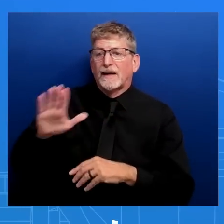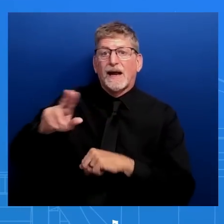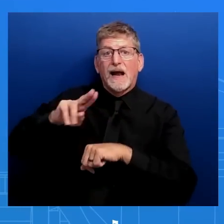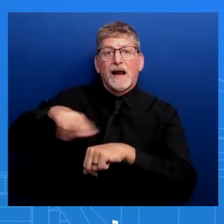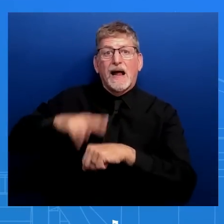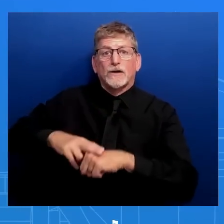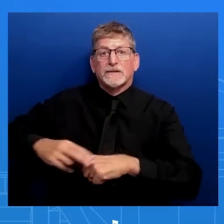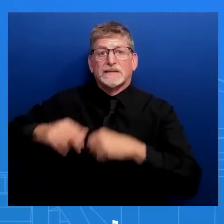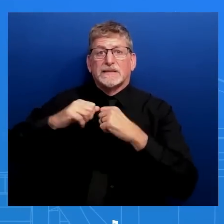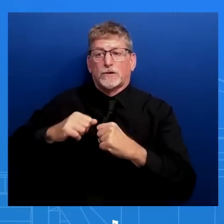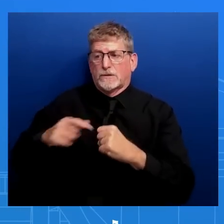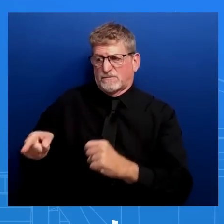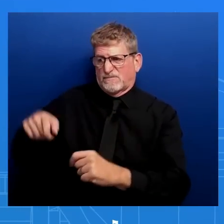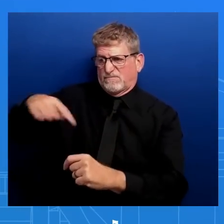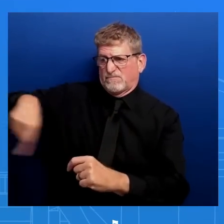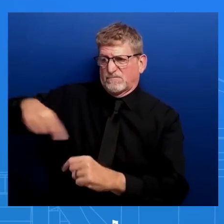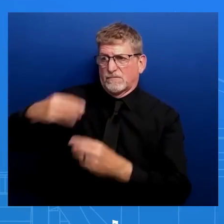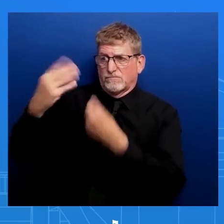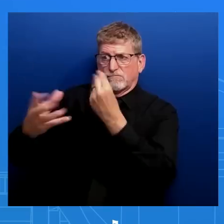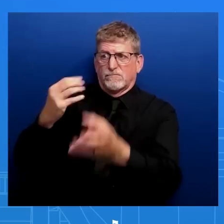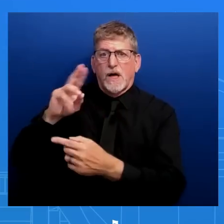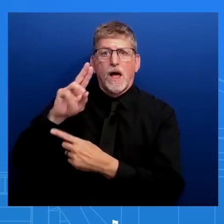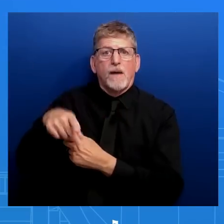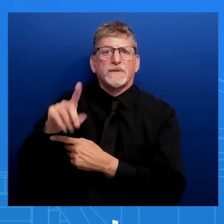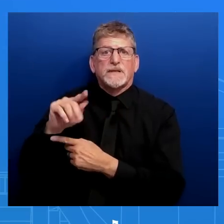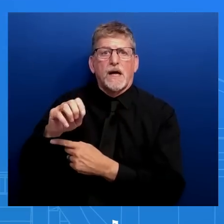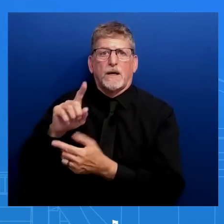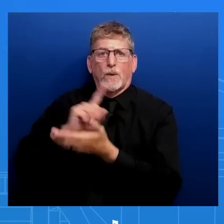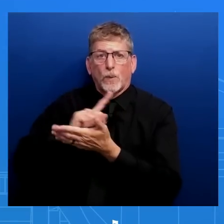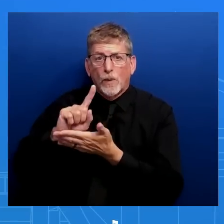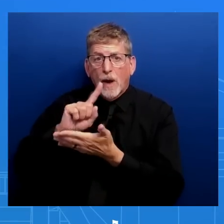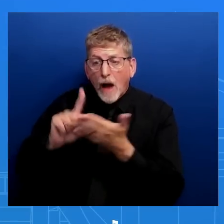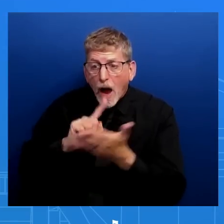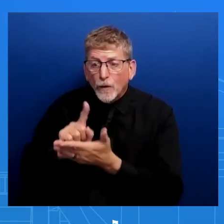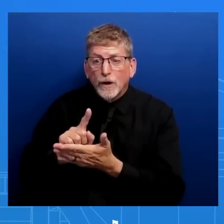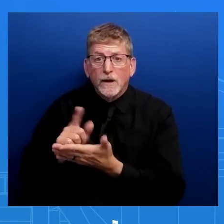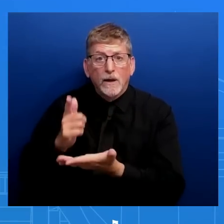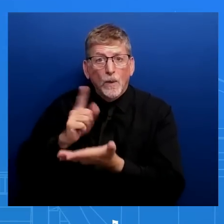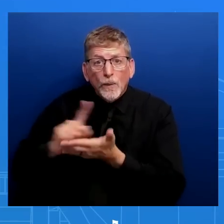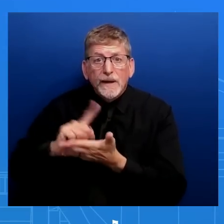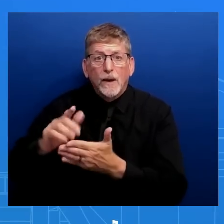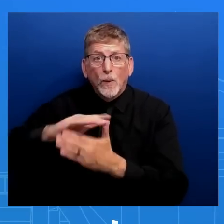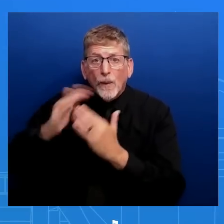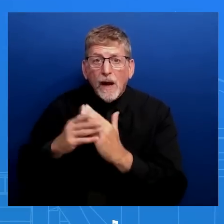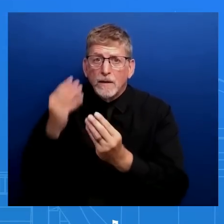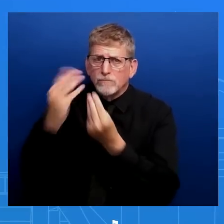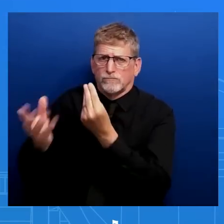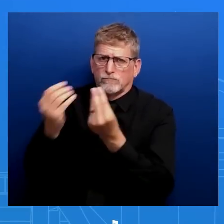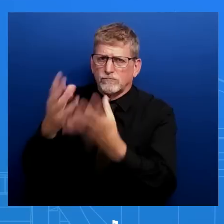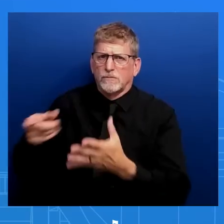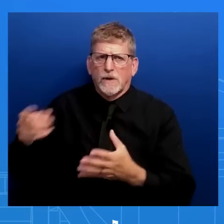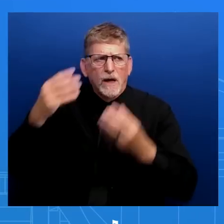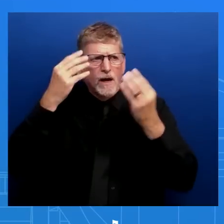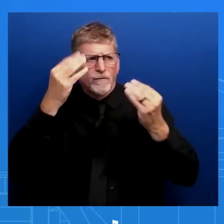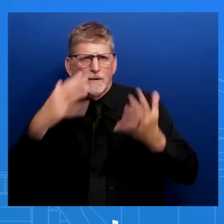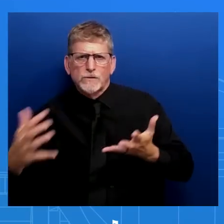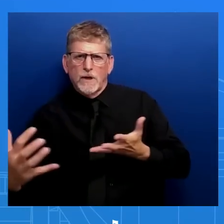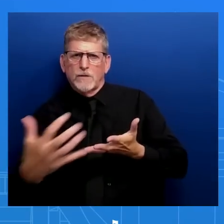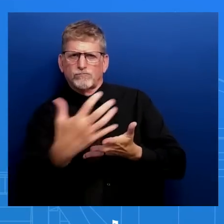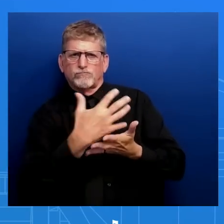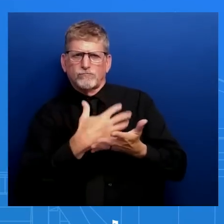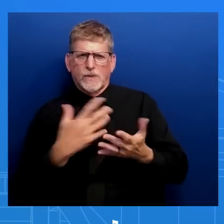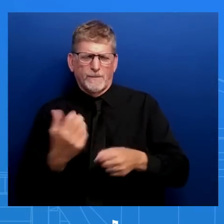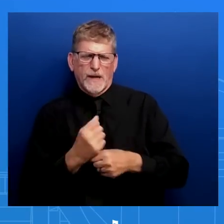hour throughout the weekend, and he was absorbing all that information and making sure that in the context of absorbing it, he was also sharing